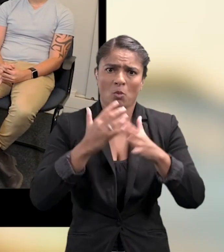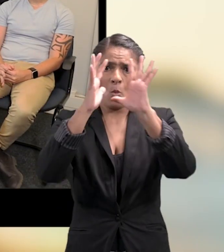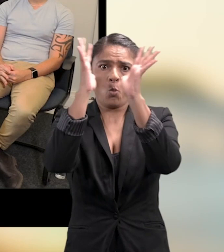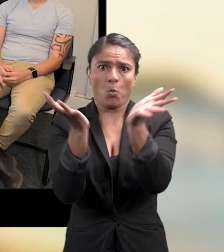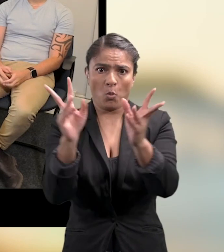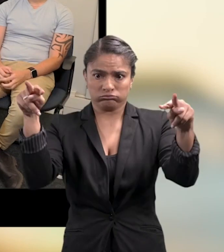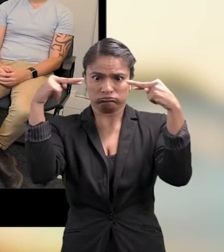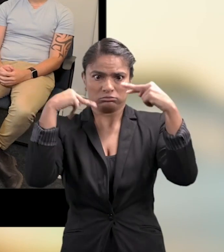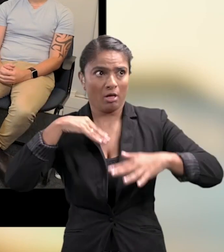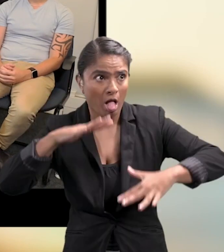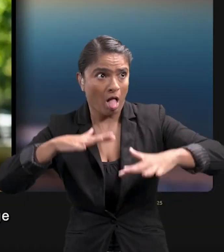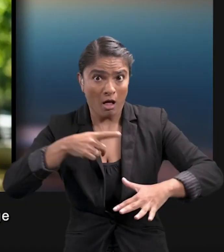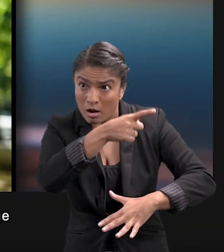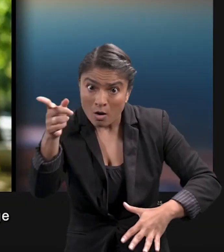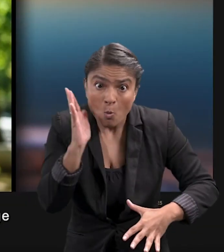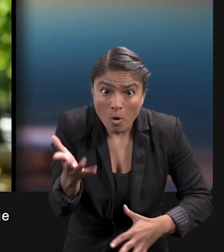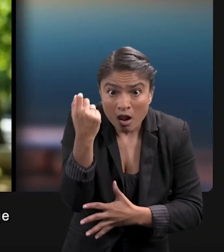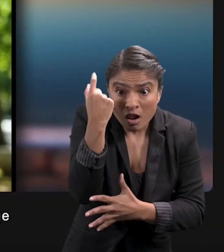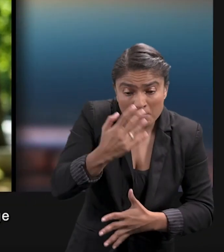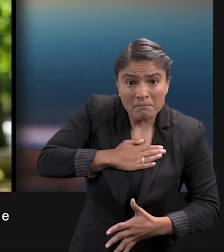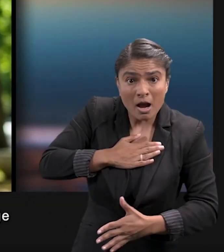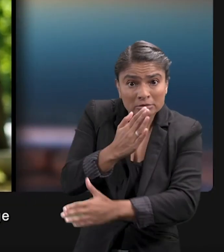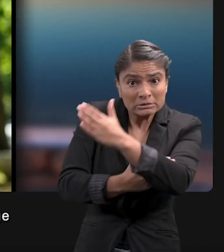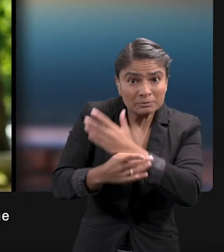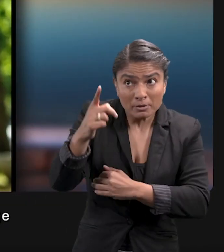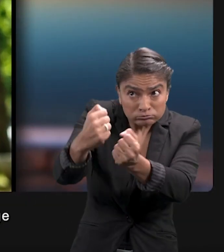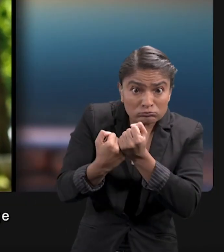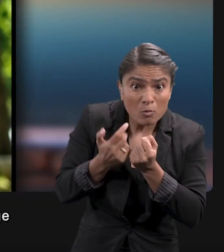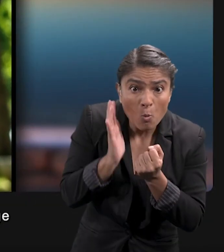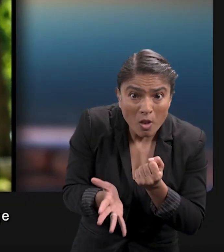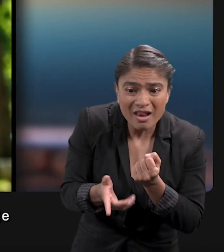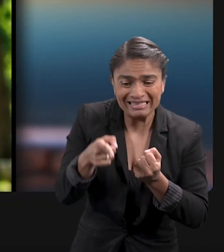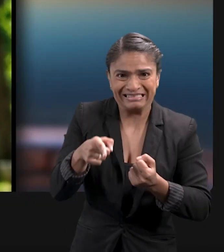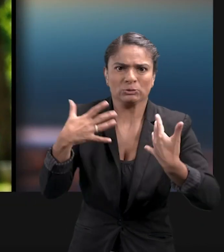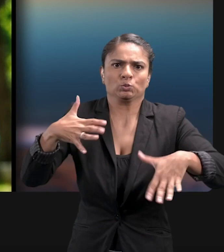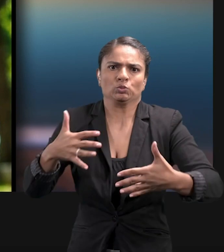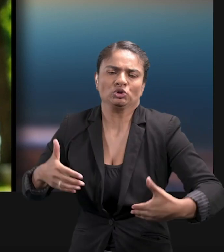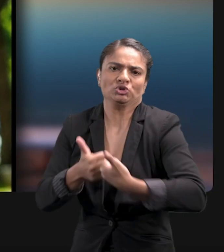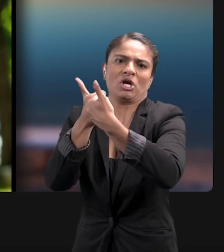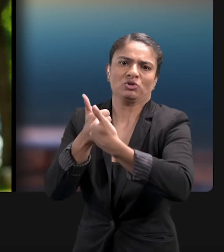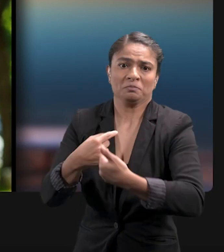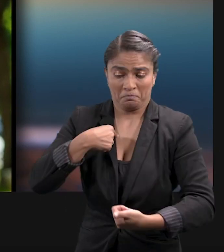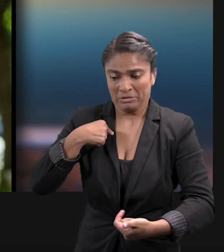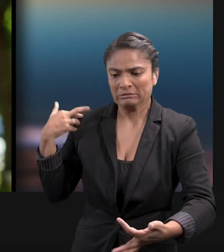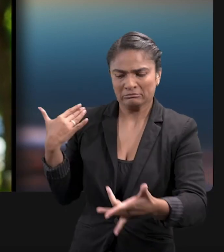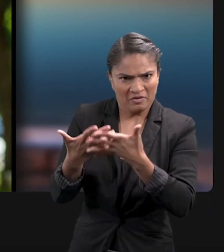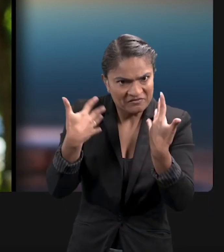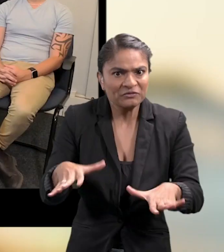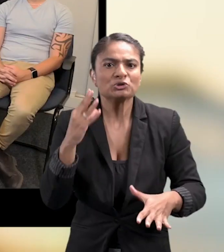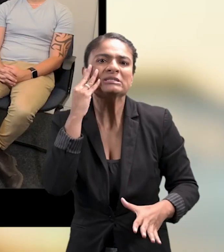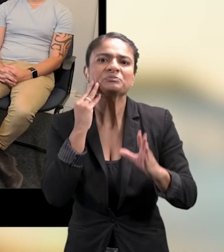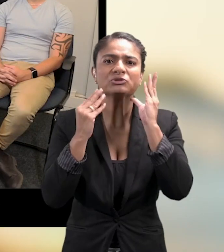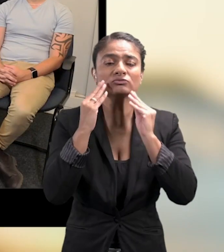then the anticipation of will people understand? Will people want to support me? I think that can be quite a significant challenge, and one that I personally have also